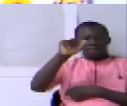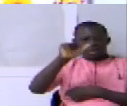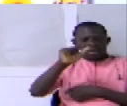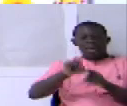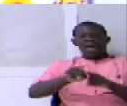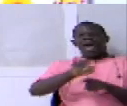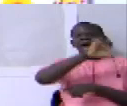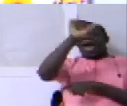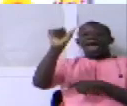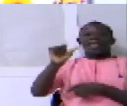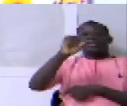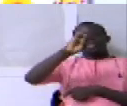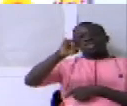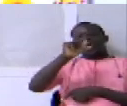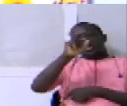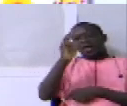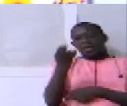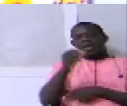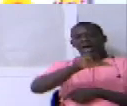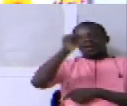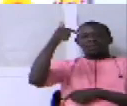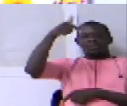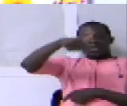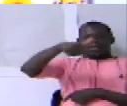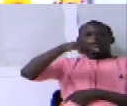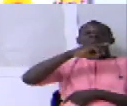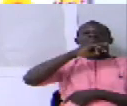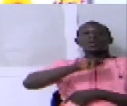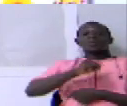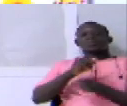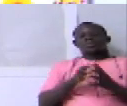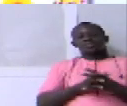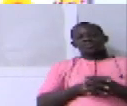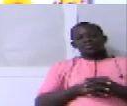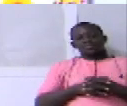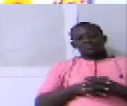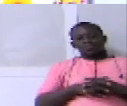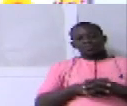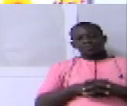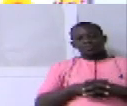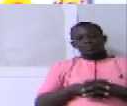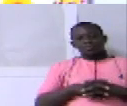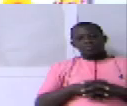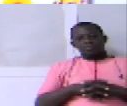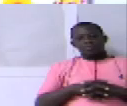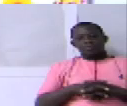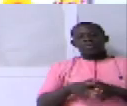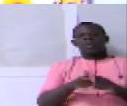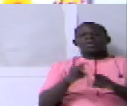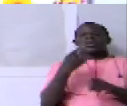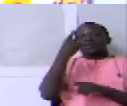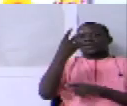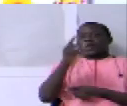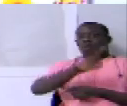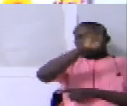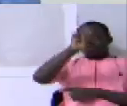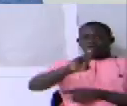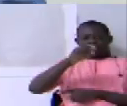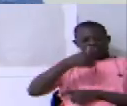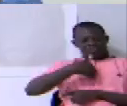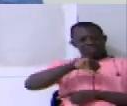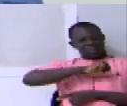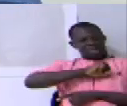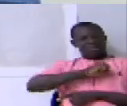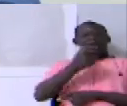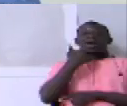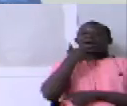ye samba ibe molu bute kang ikavome Ramses Laminja aninyi Nigeriano. You see, the question I asked you was,